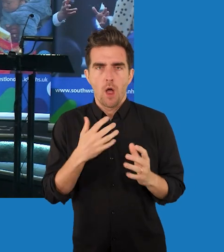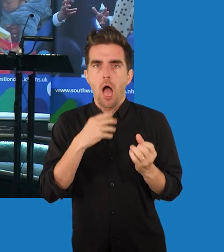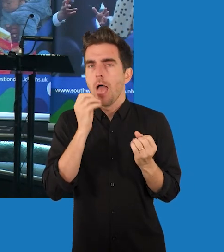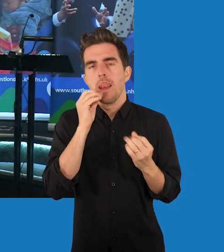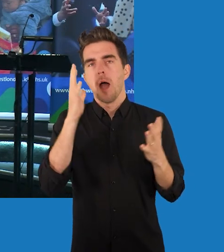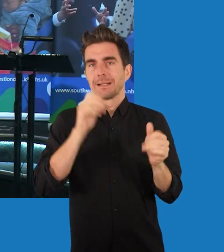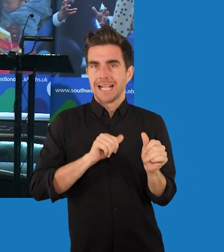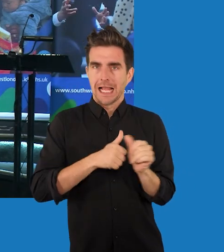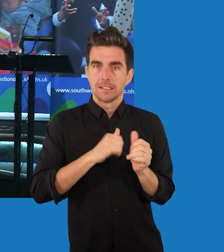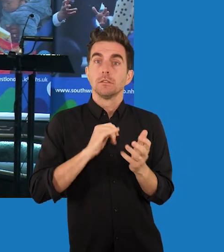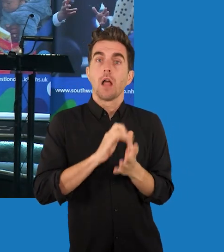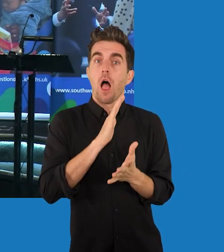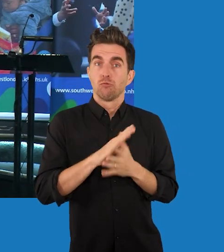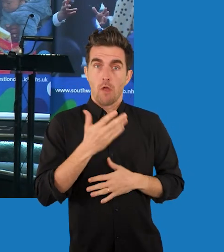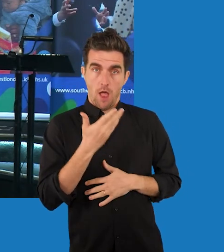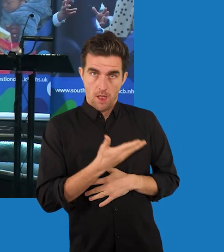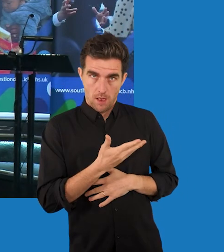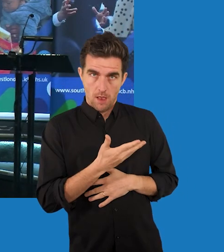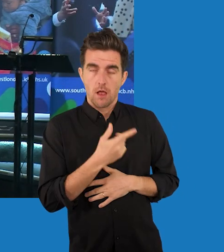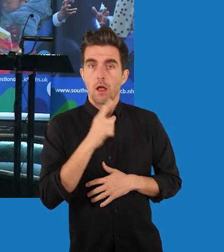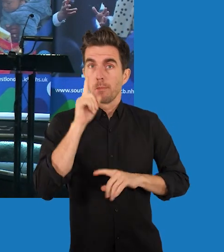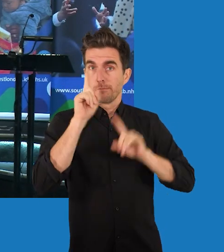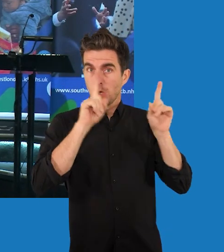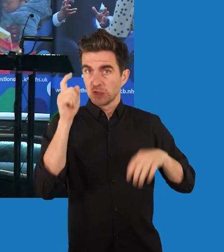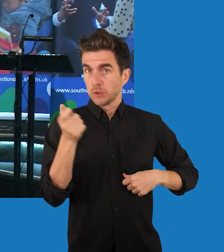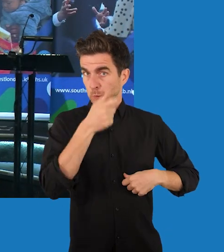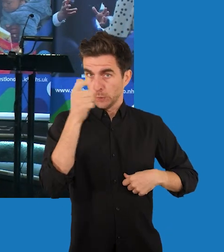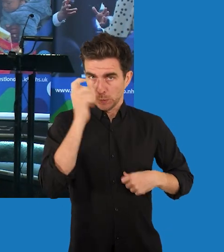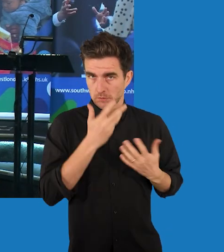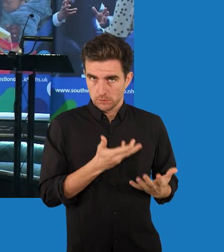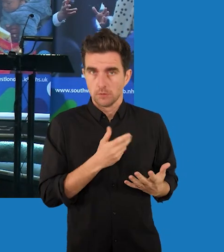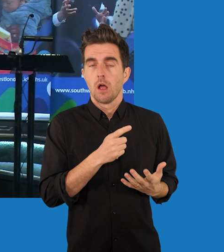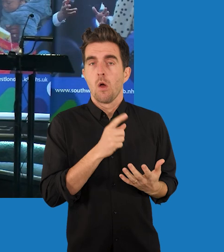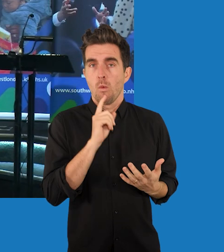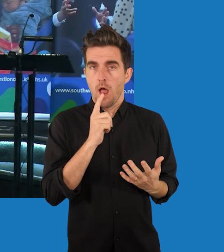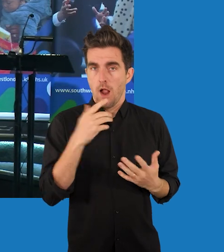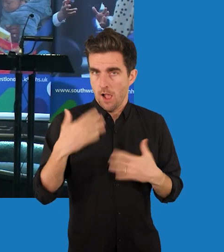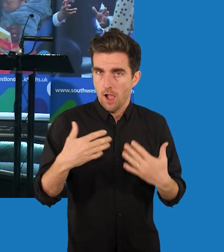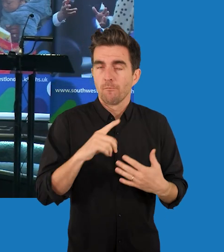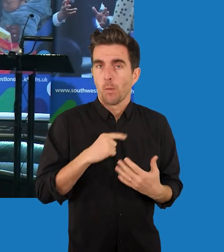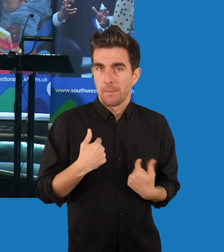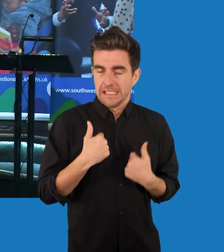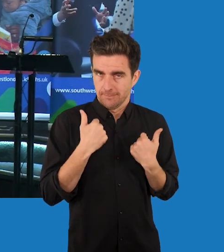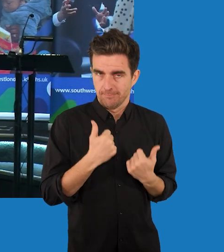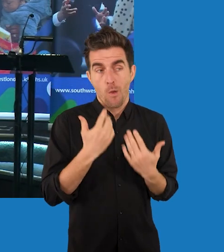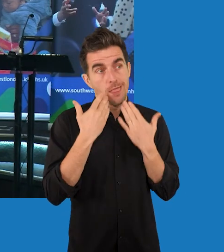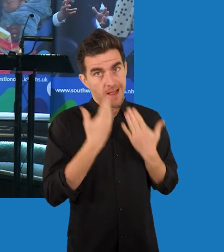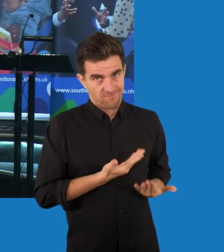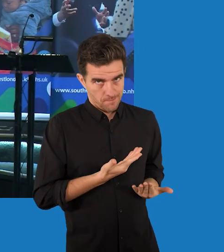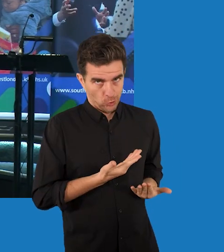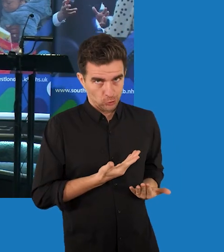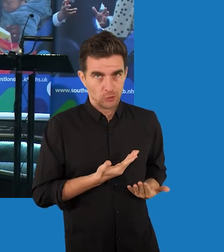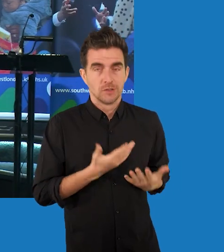As if by my glamorous assistant Sarah is there with the pointer, and she's moving it on for me. Thank you very